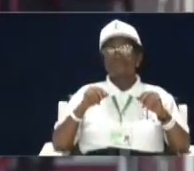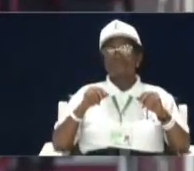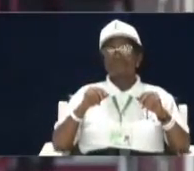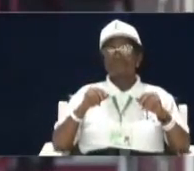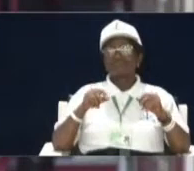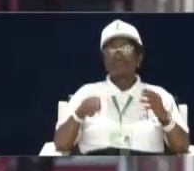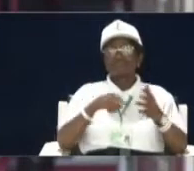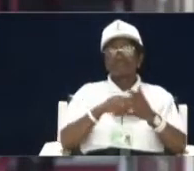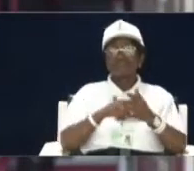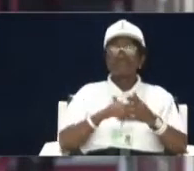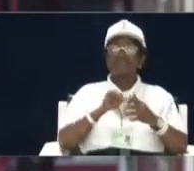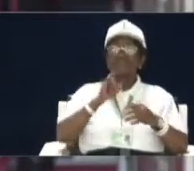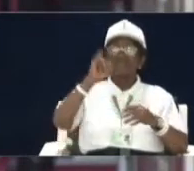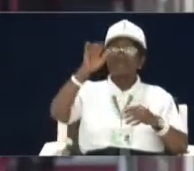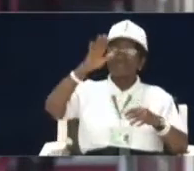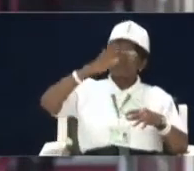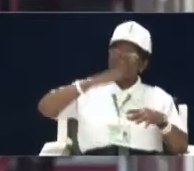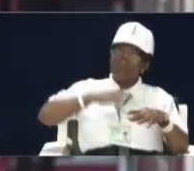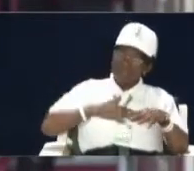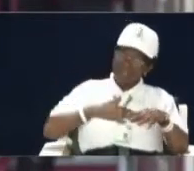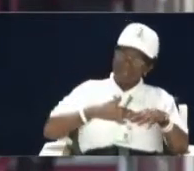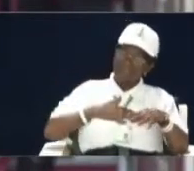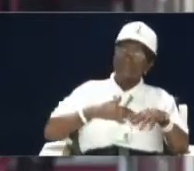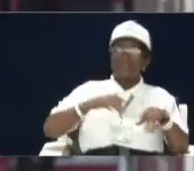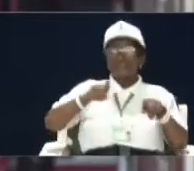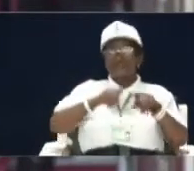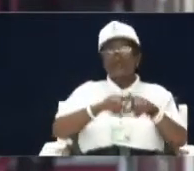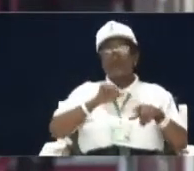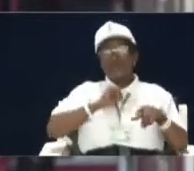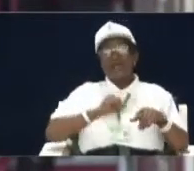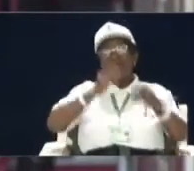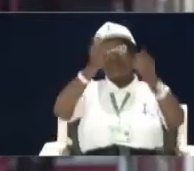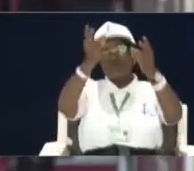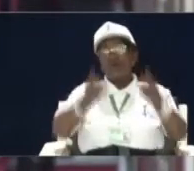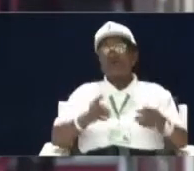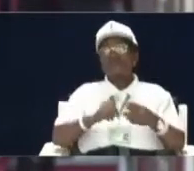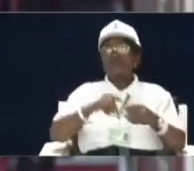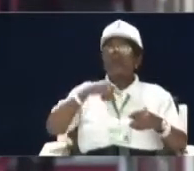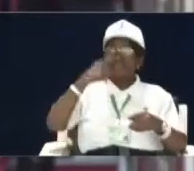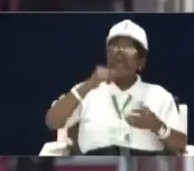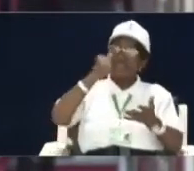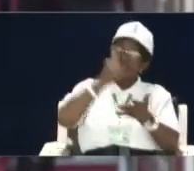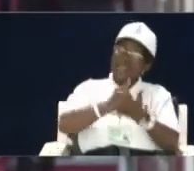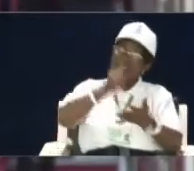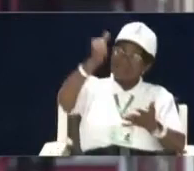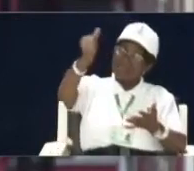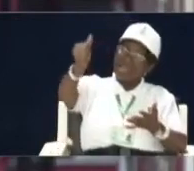This is mine. So I want to say amen and amen to this.